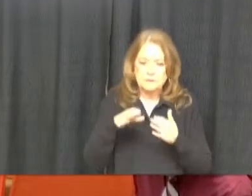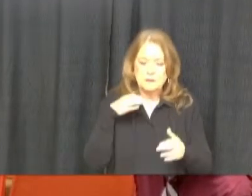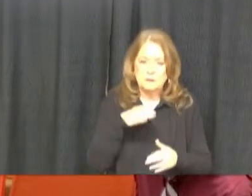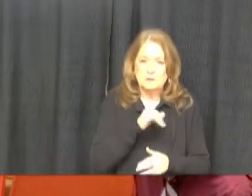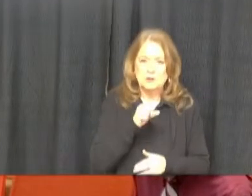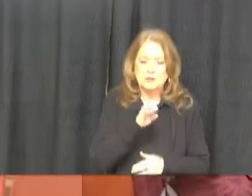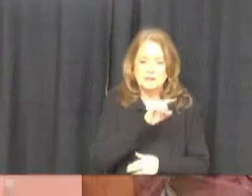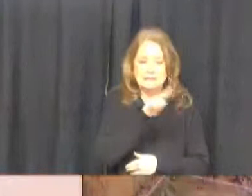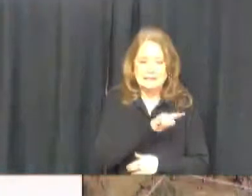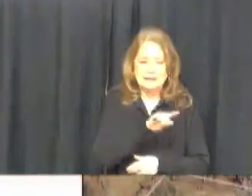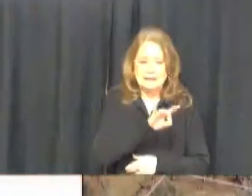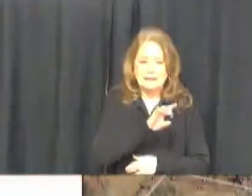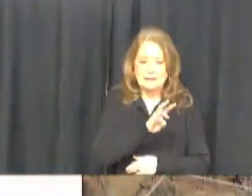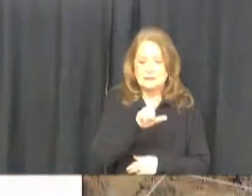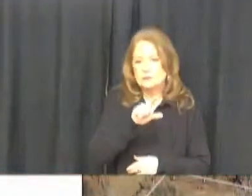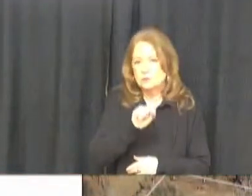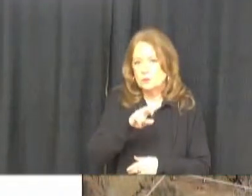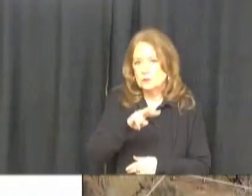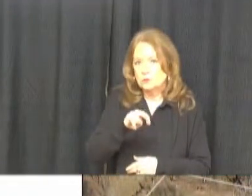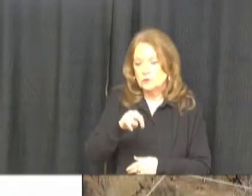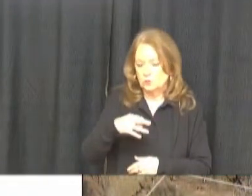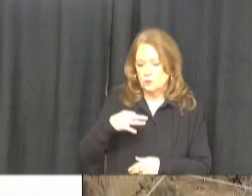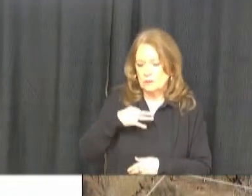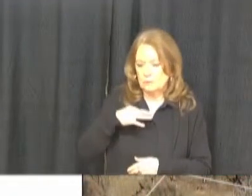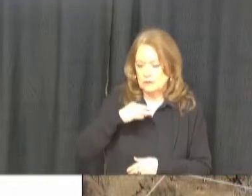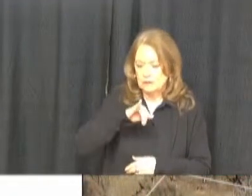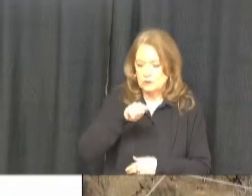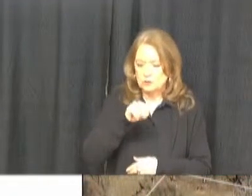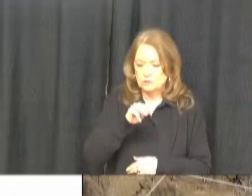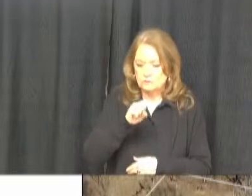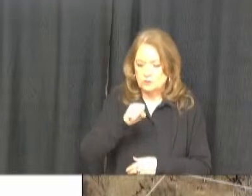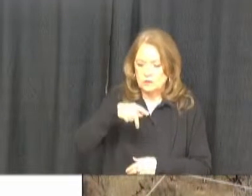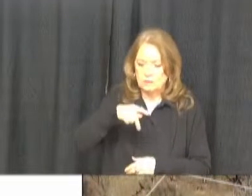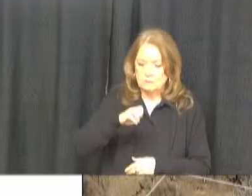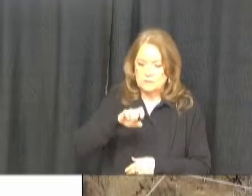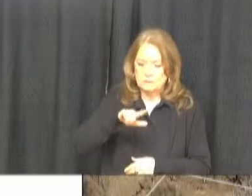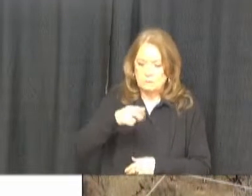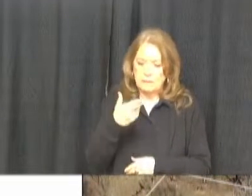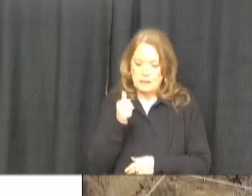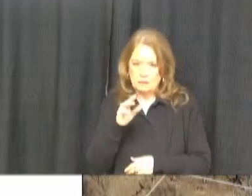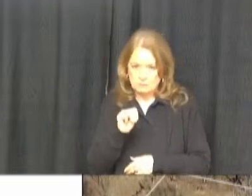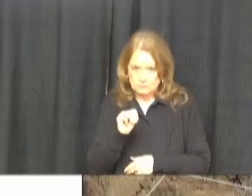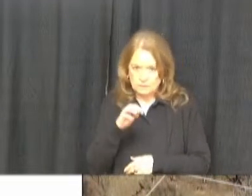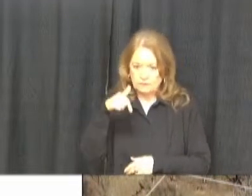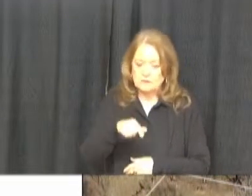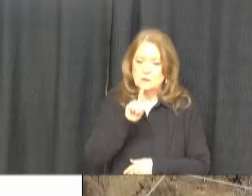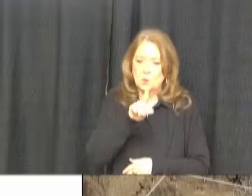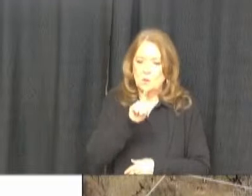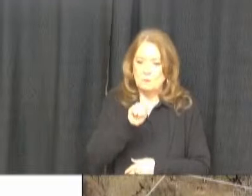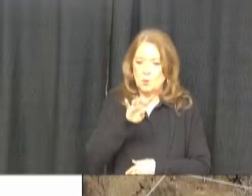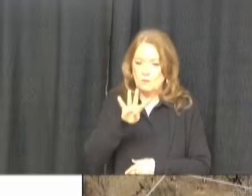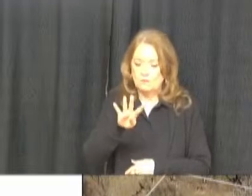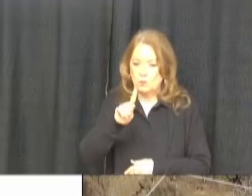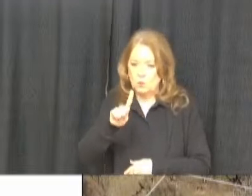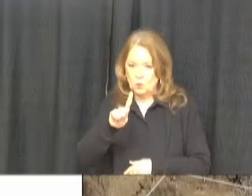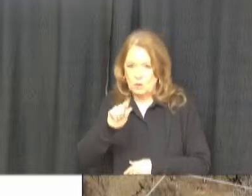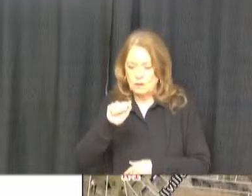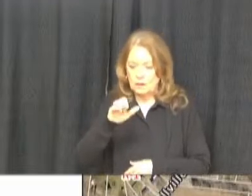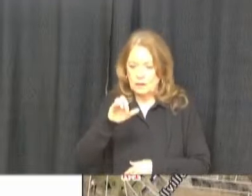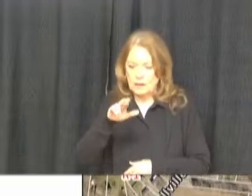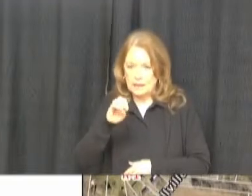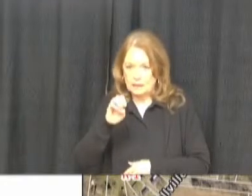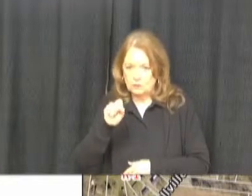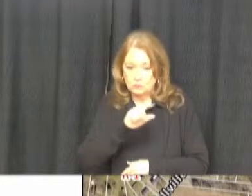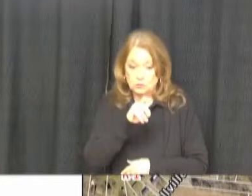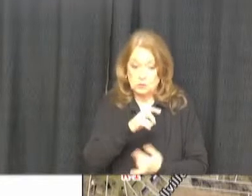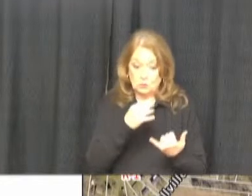case Z86-2022, the application of James Pelham. This is 1.41 acres,